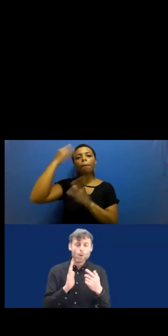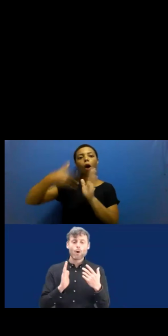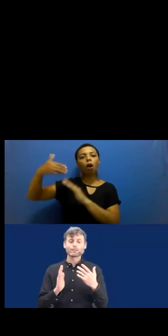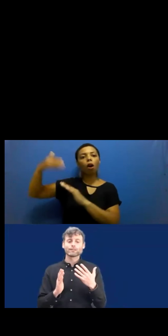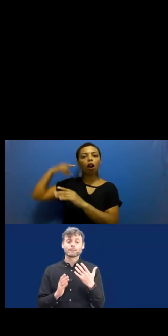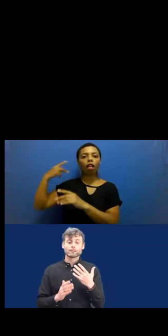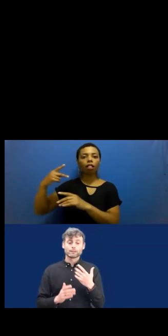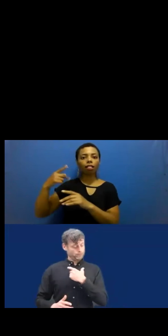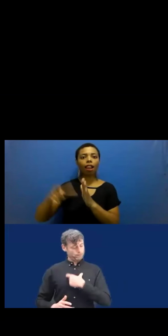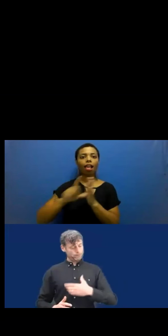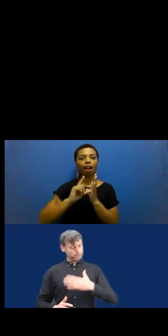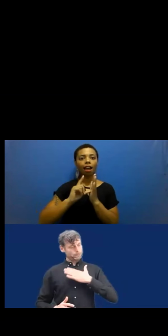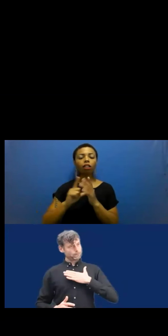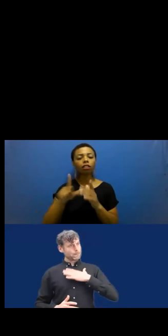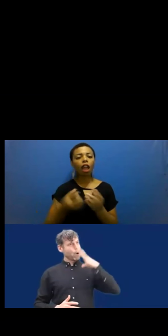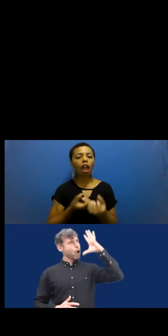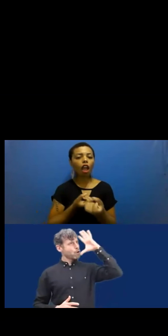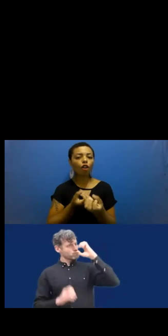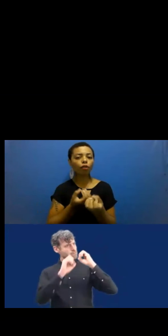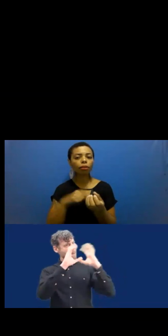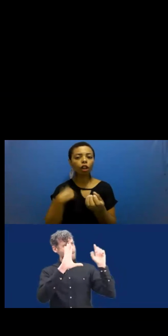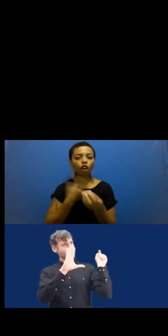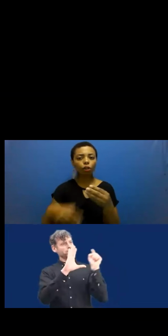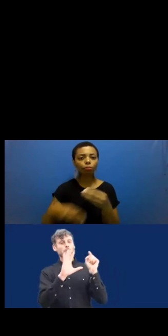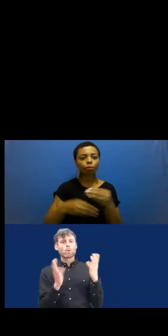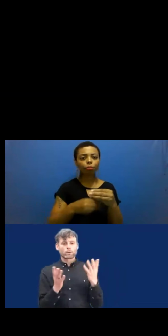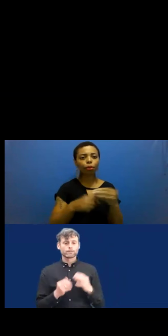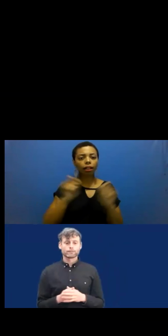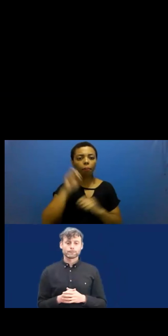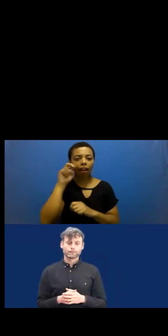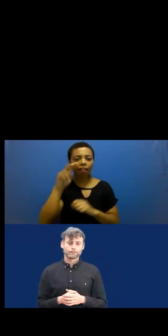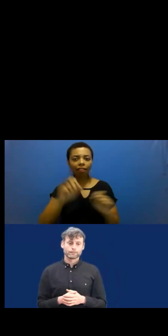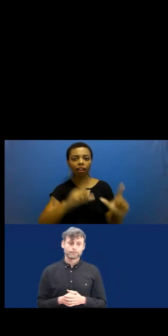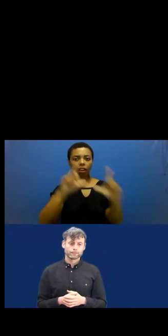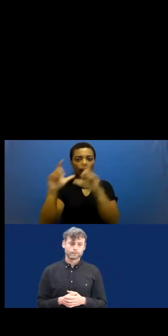mentioned. You can see this in the picture.